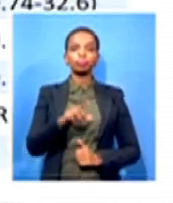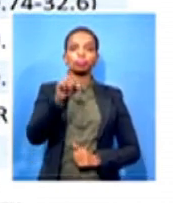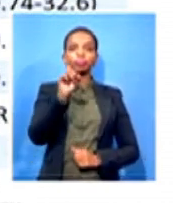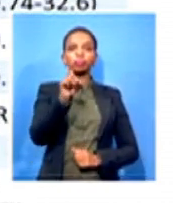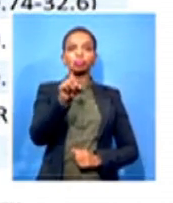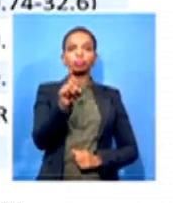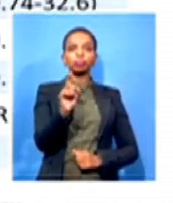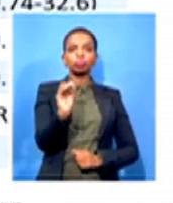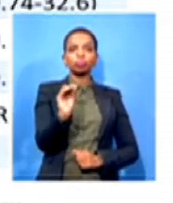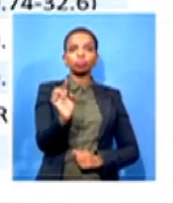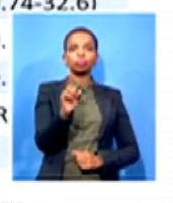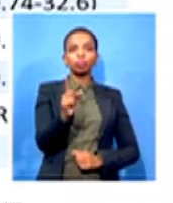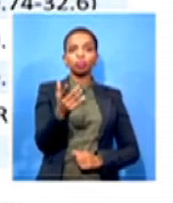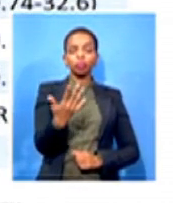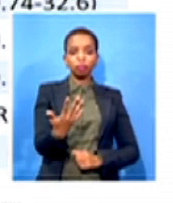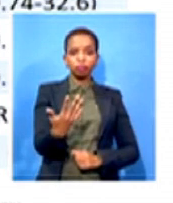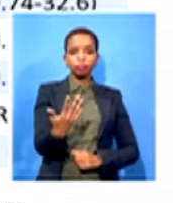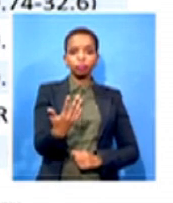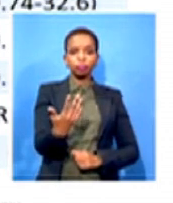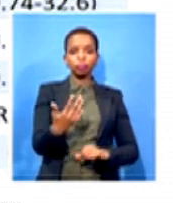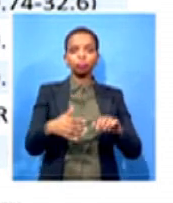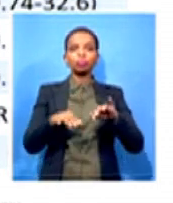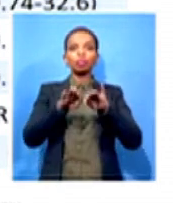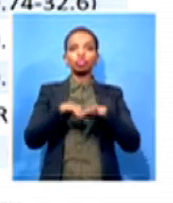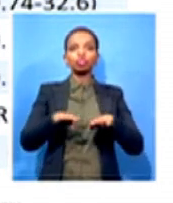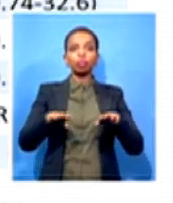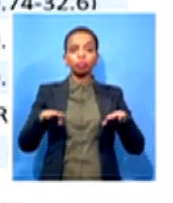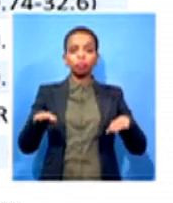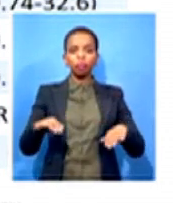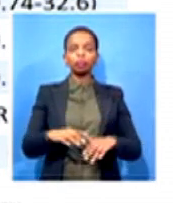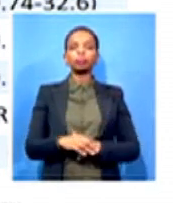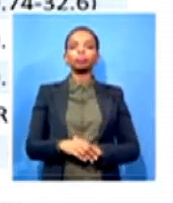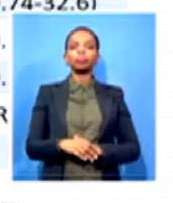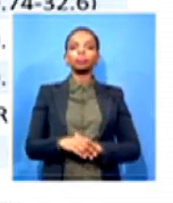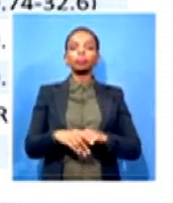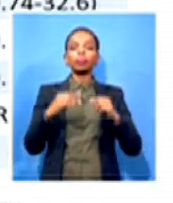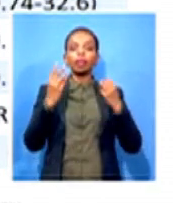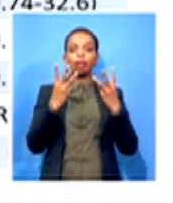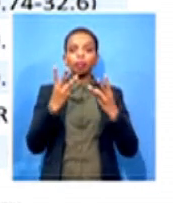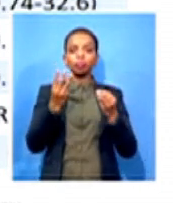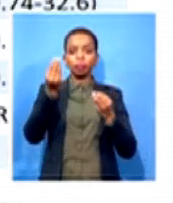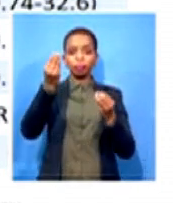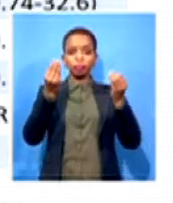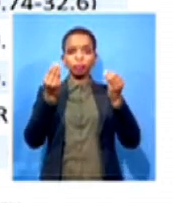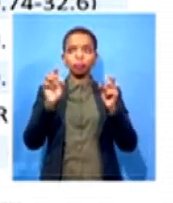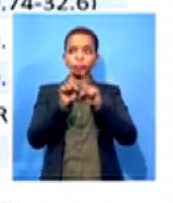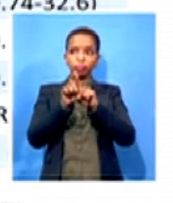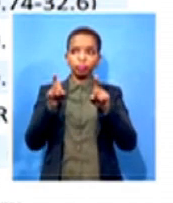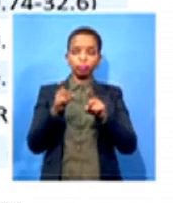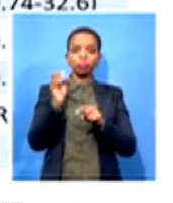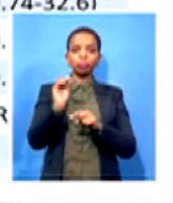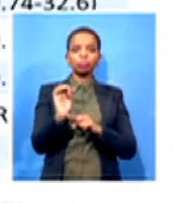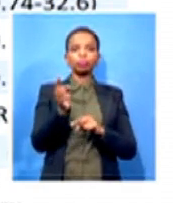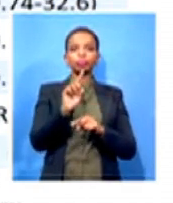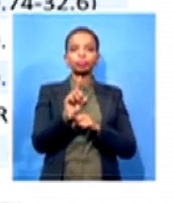children and adults who had a person with infection. So if you look then in the first group,